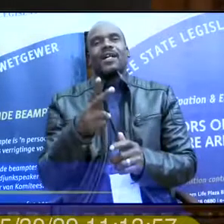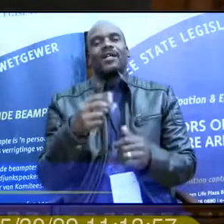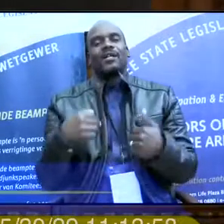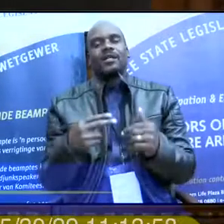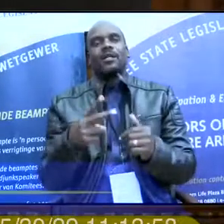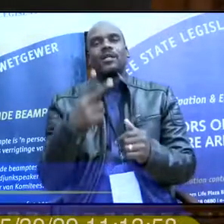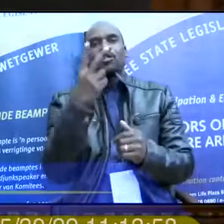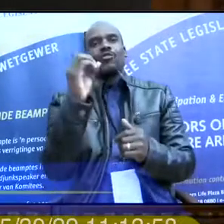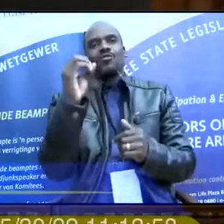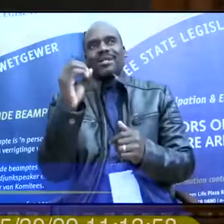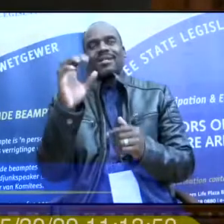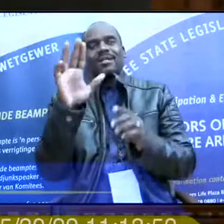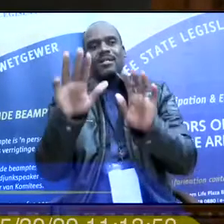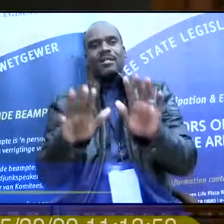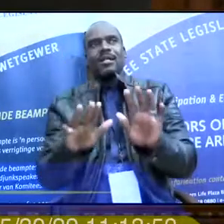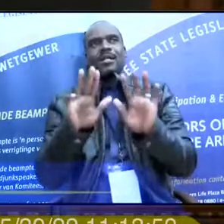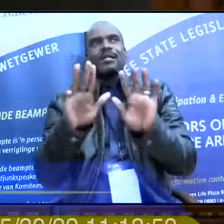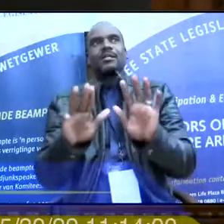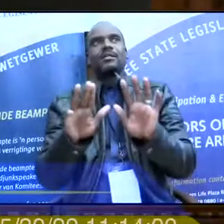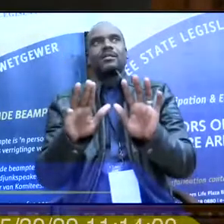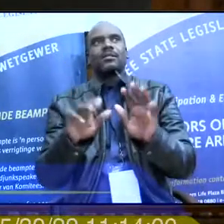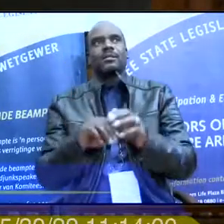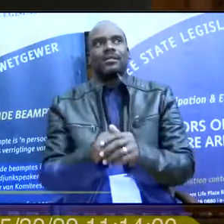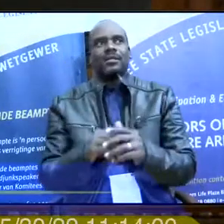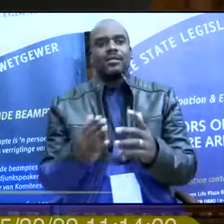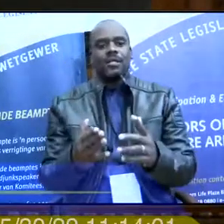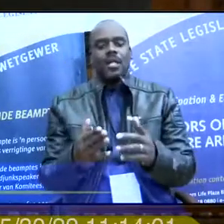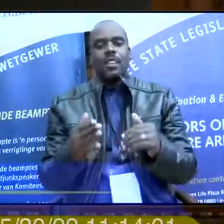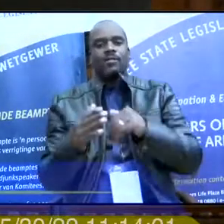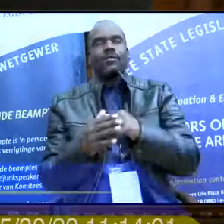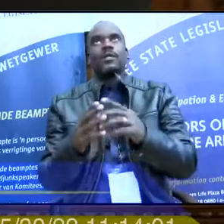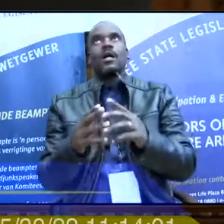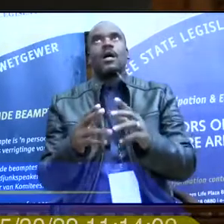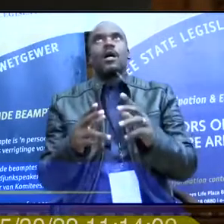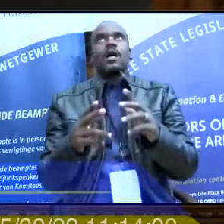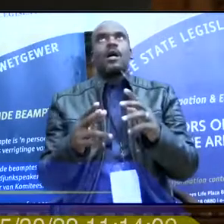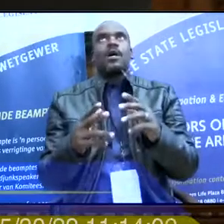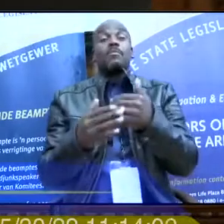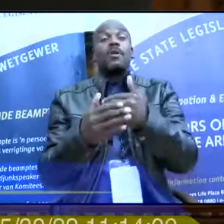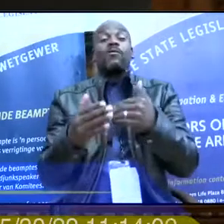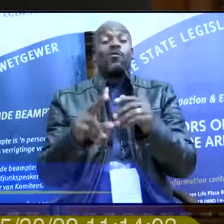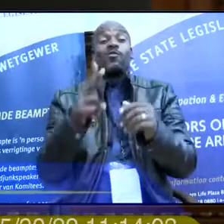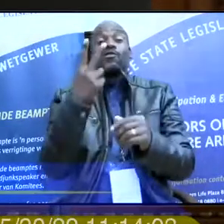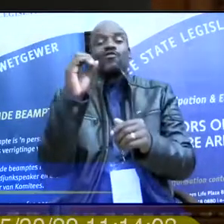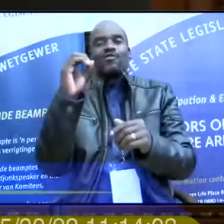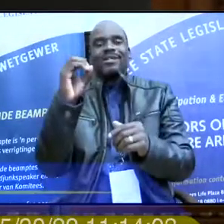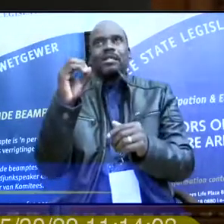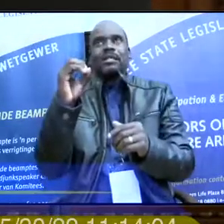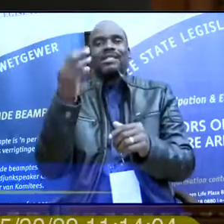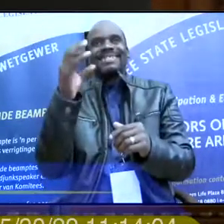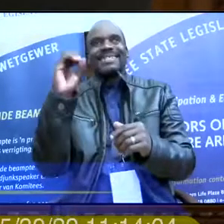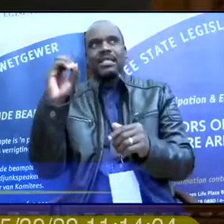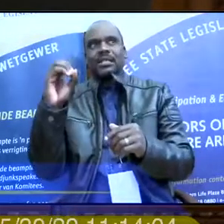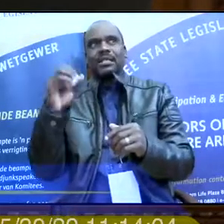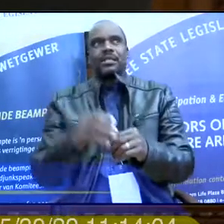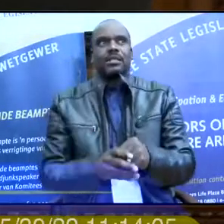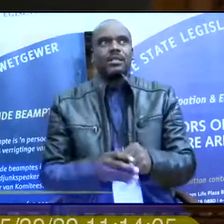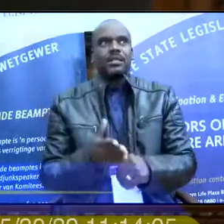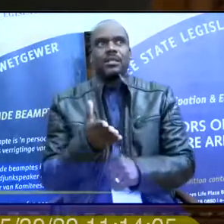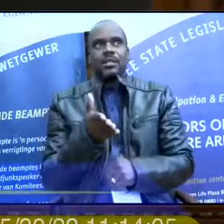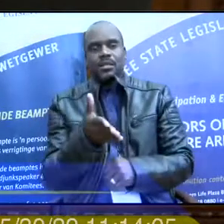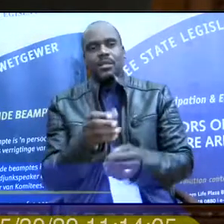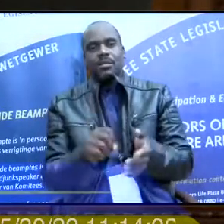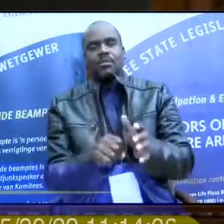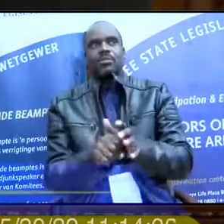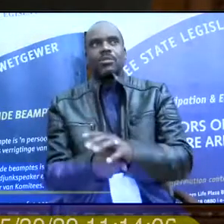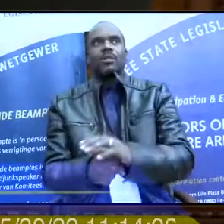declining by an average of 0.4 percent in the period under that review in that period and the pandemic was